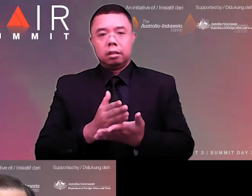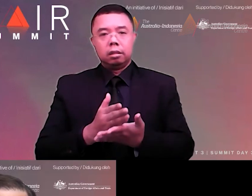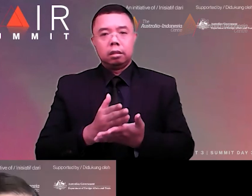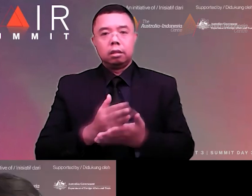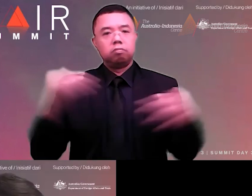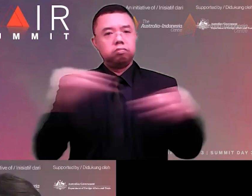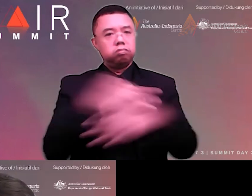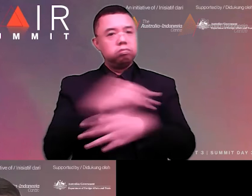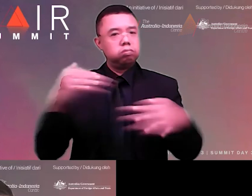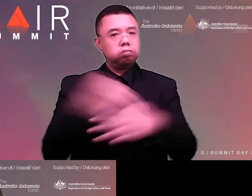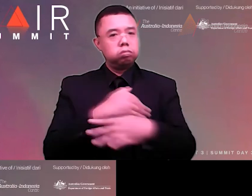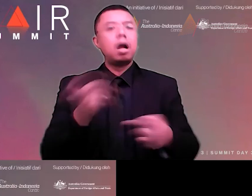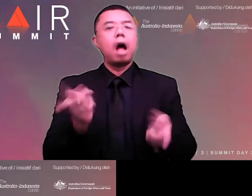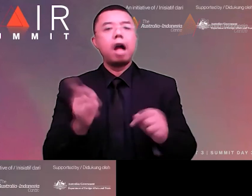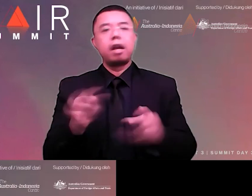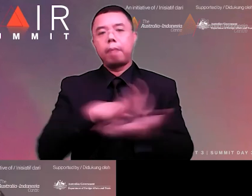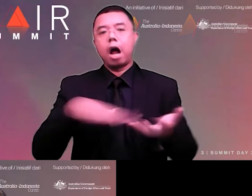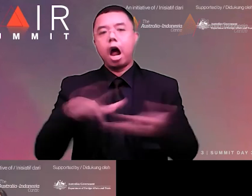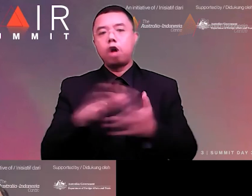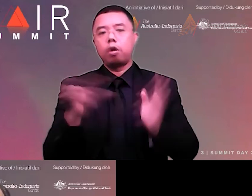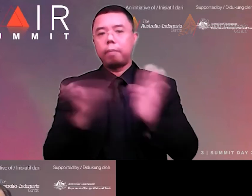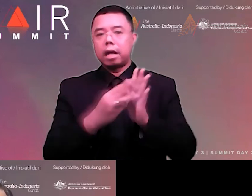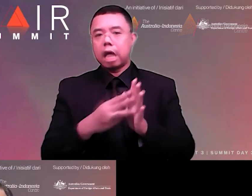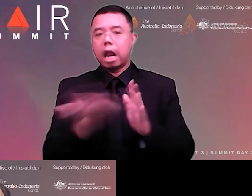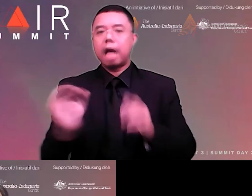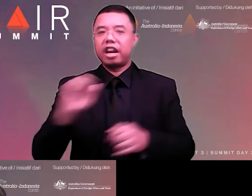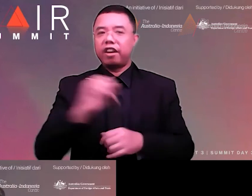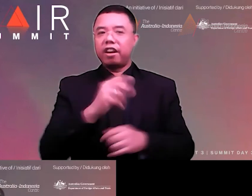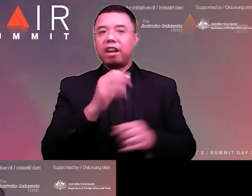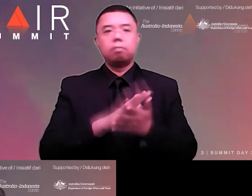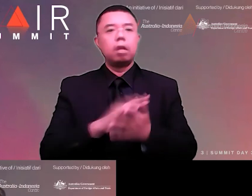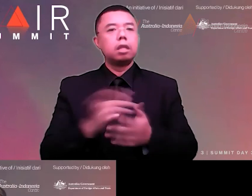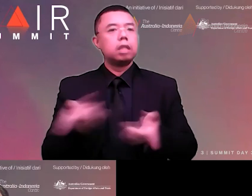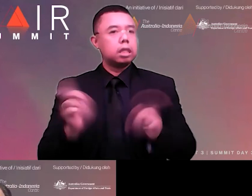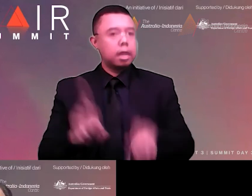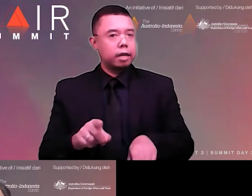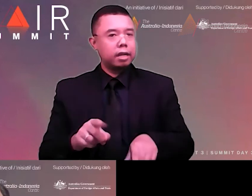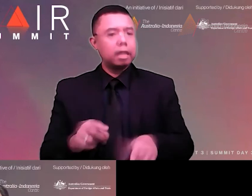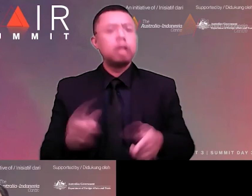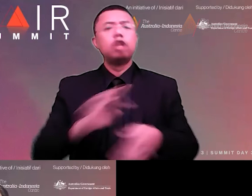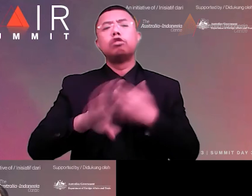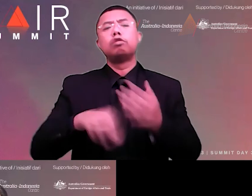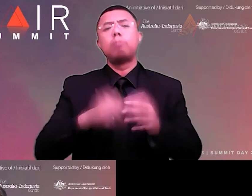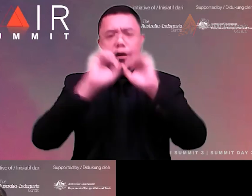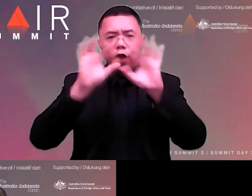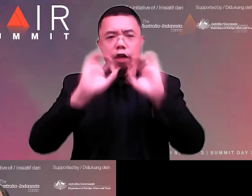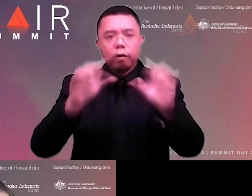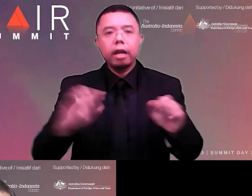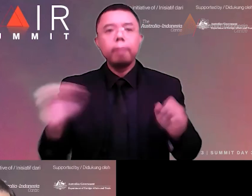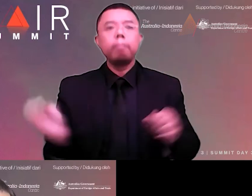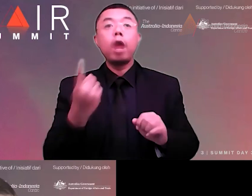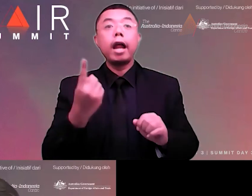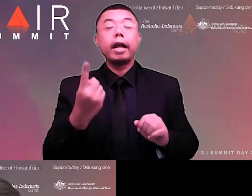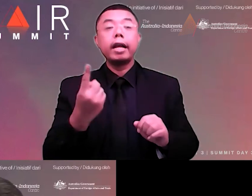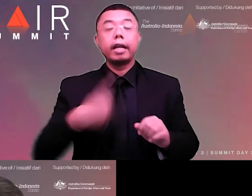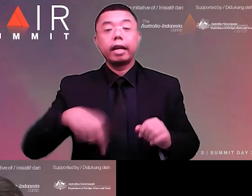lag. So all of this information started to be accommodated within government and presented